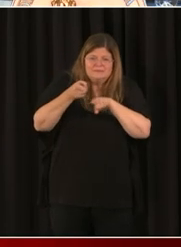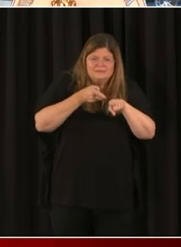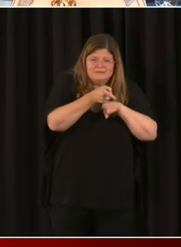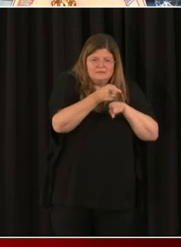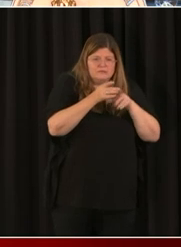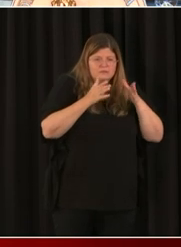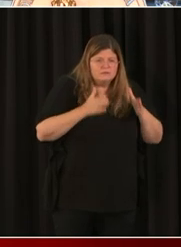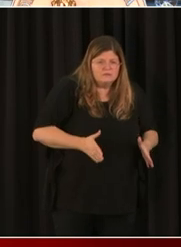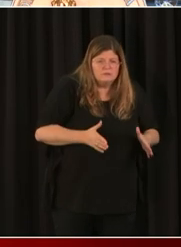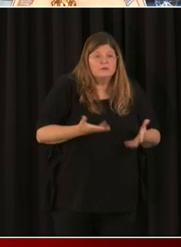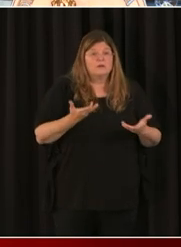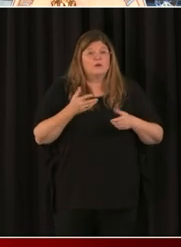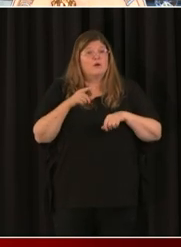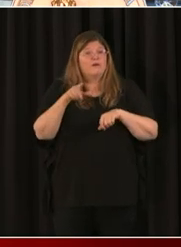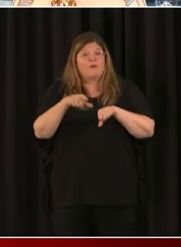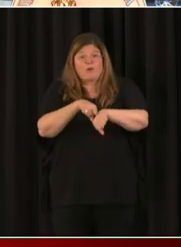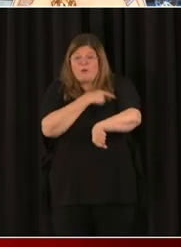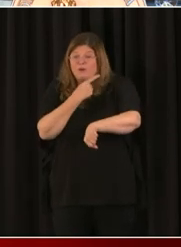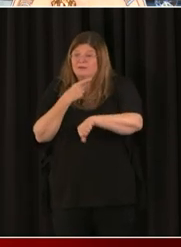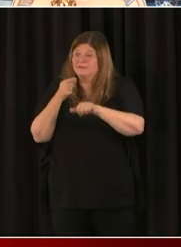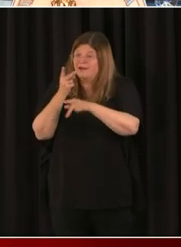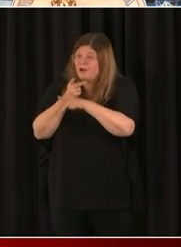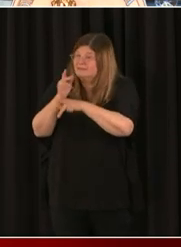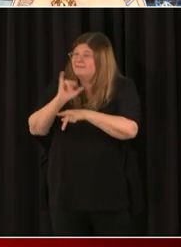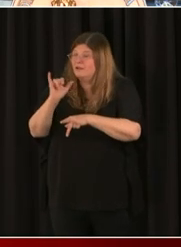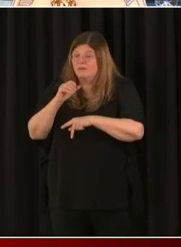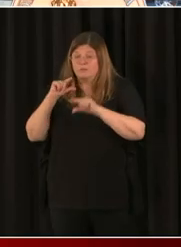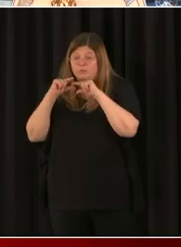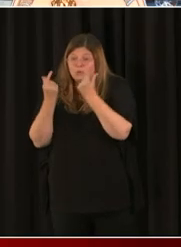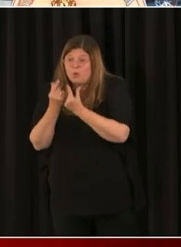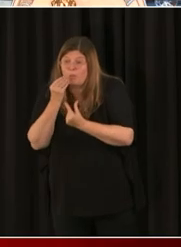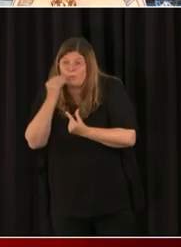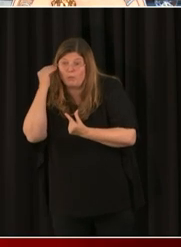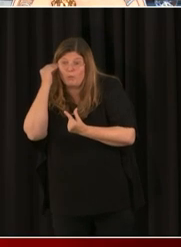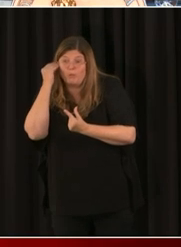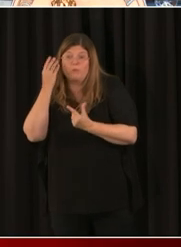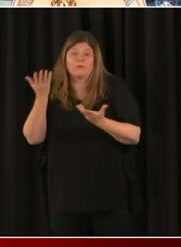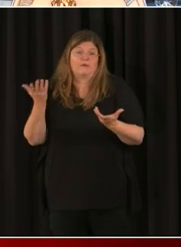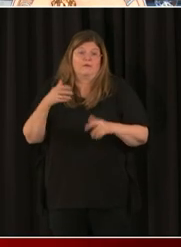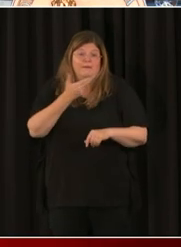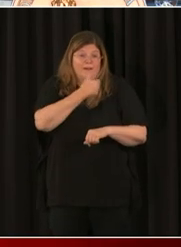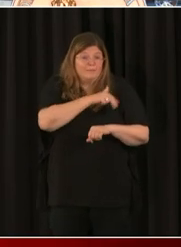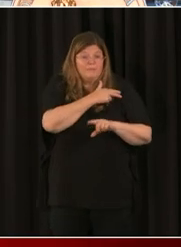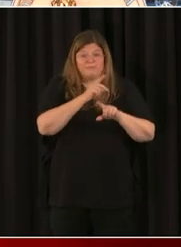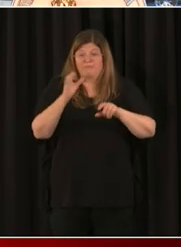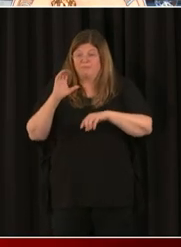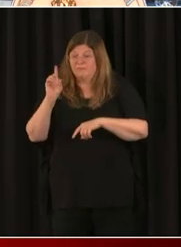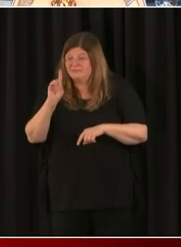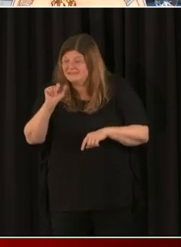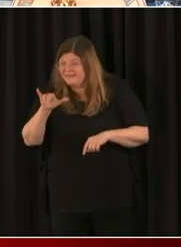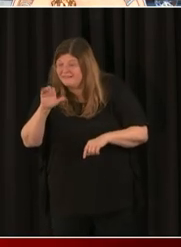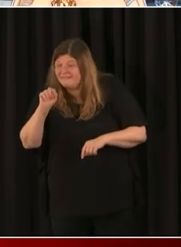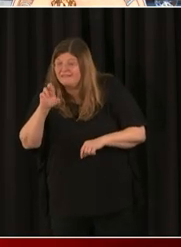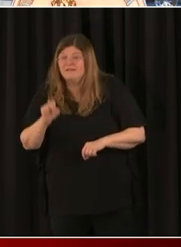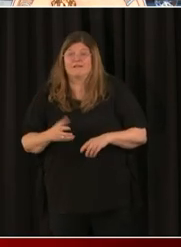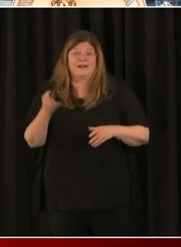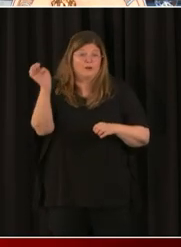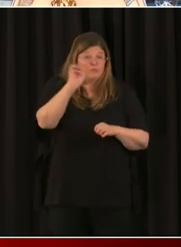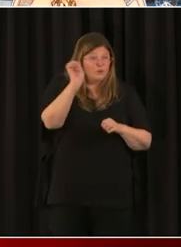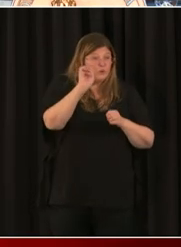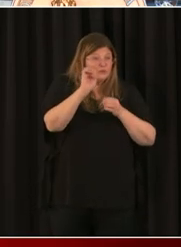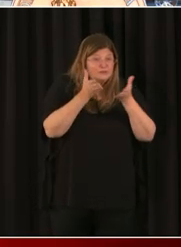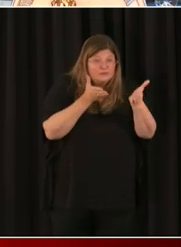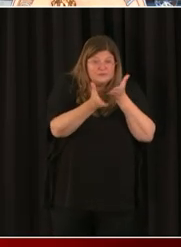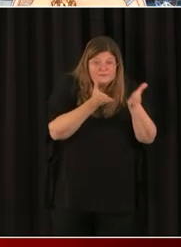care facilities, intermediate care facilities, emergency medical services, frontline public